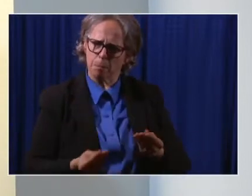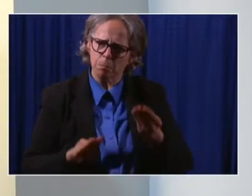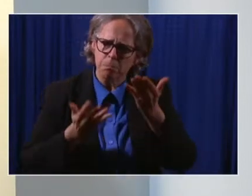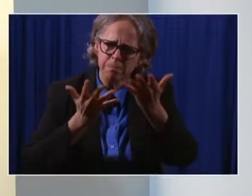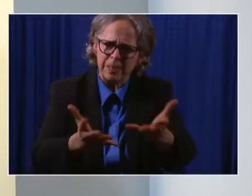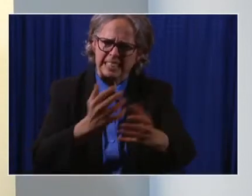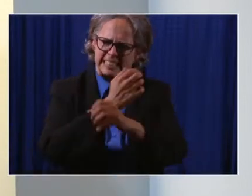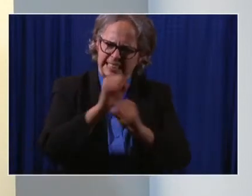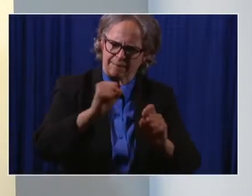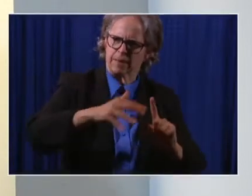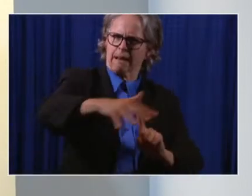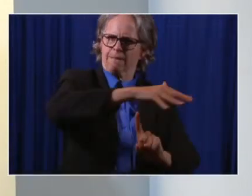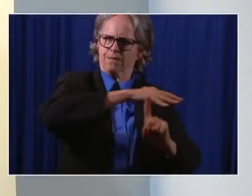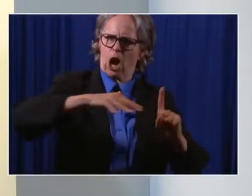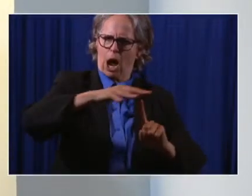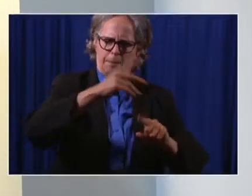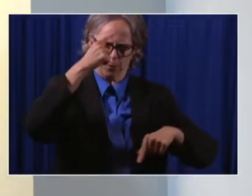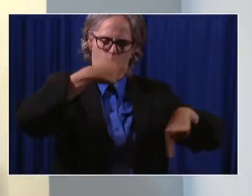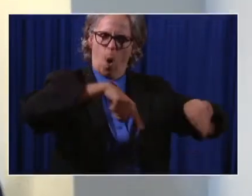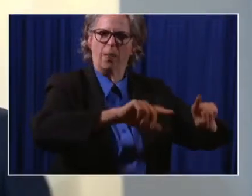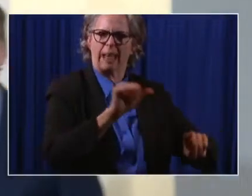and coaches as possible.